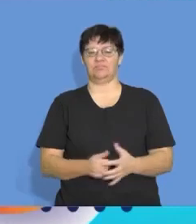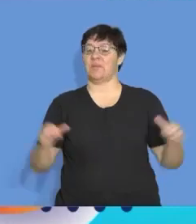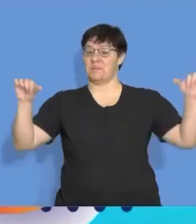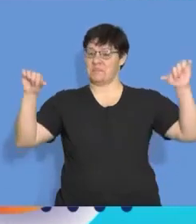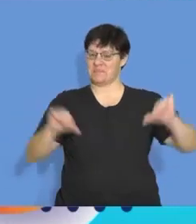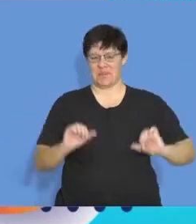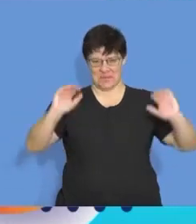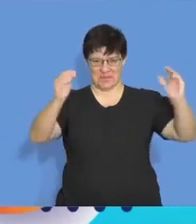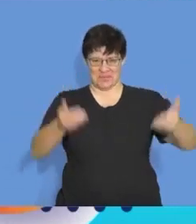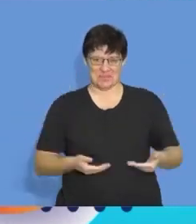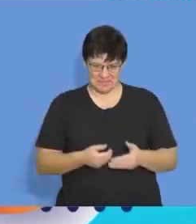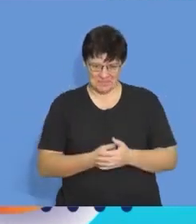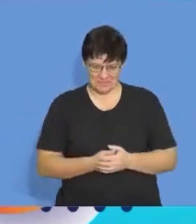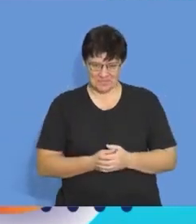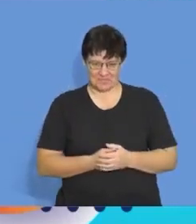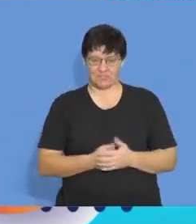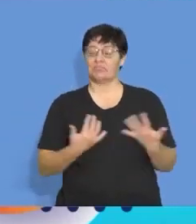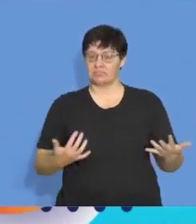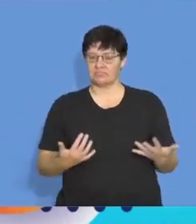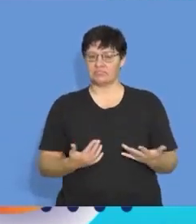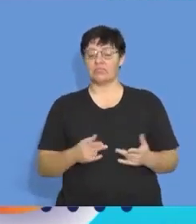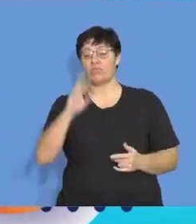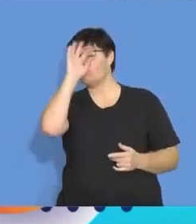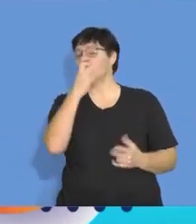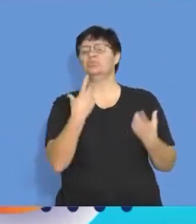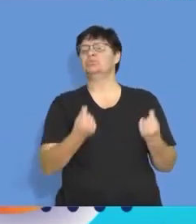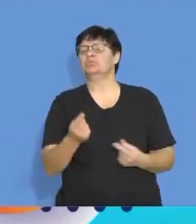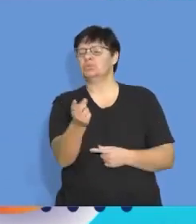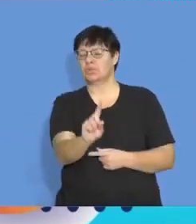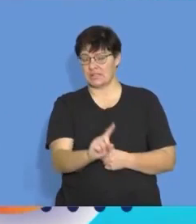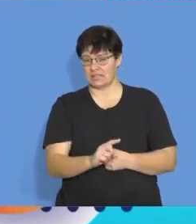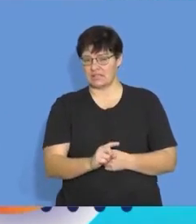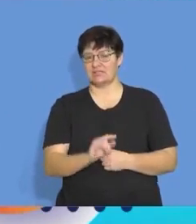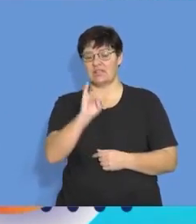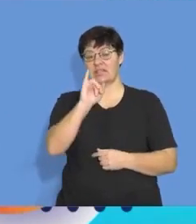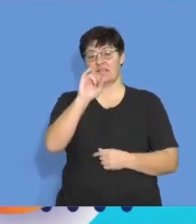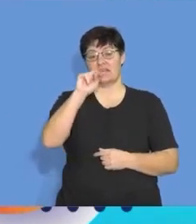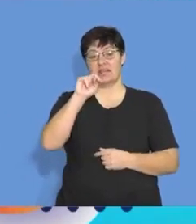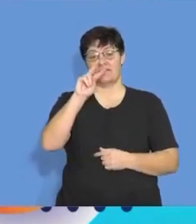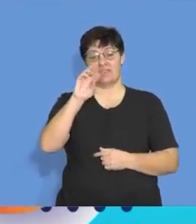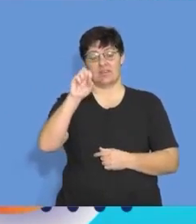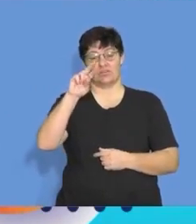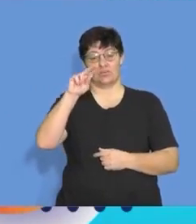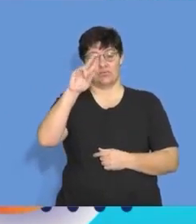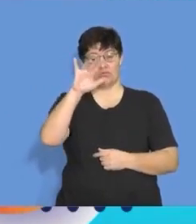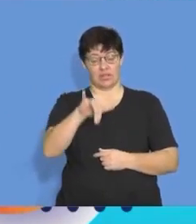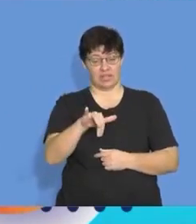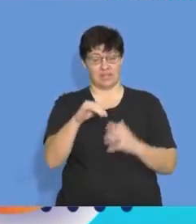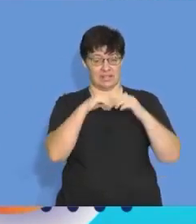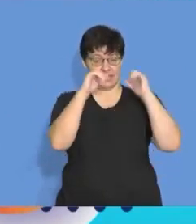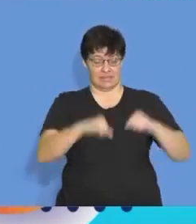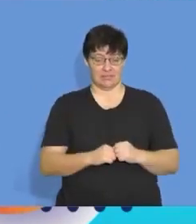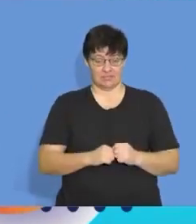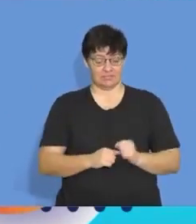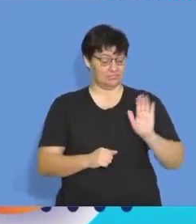Welcome back, accounting boffins, right? Just a quick reminder, we're busy with inventory systems, and the two systems that